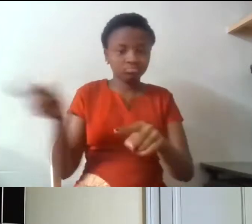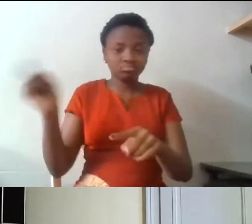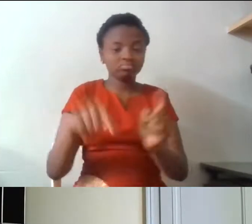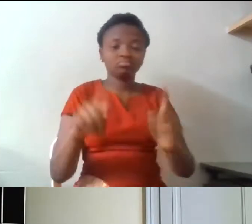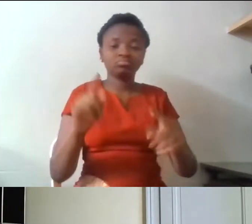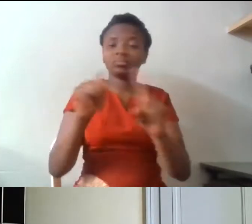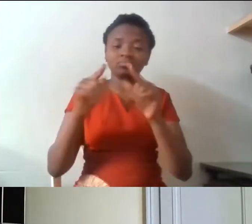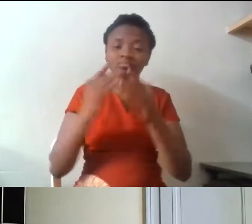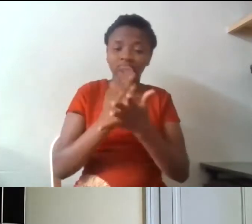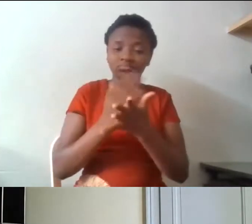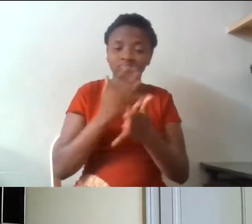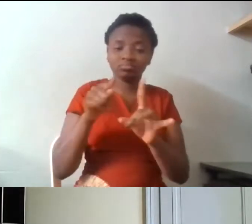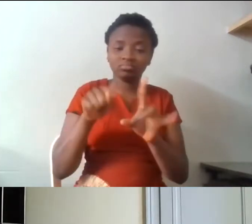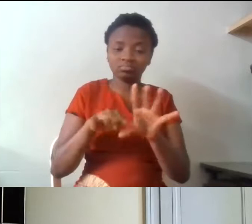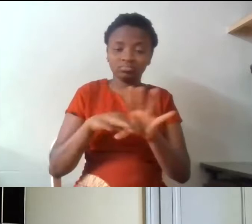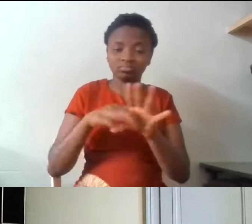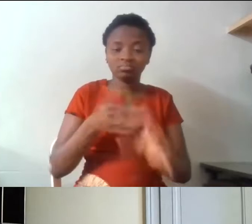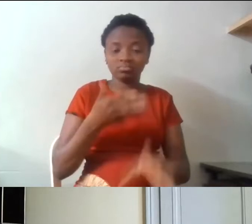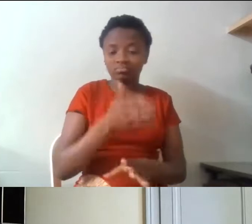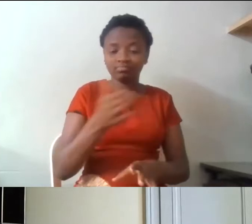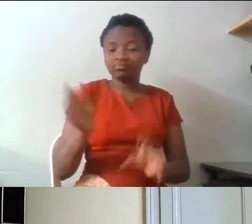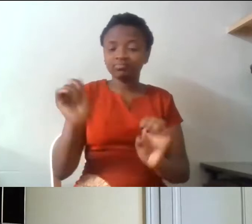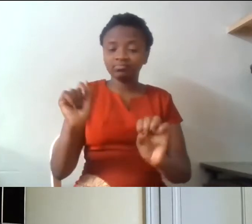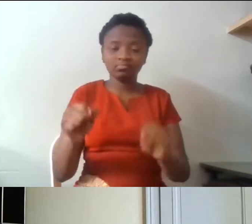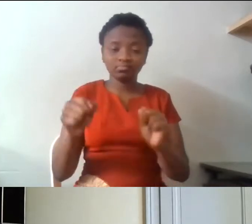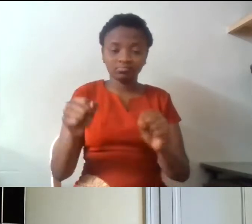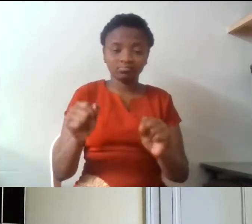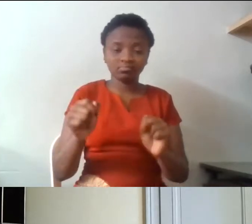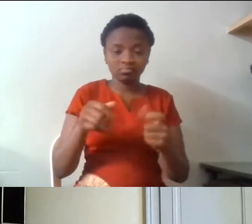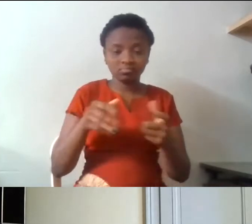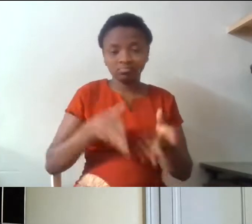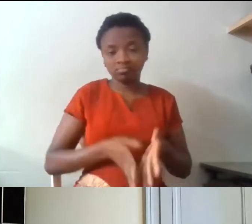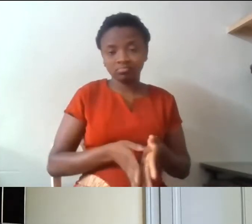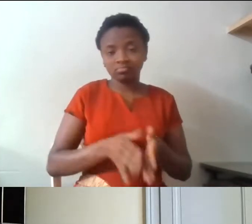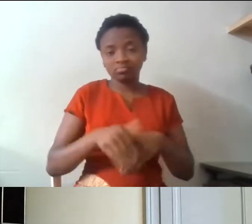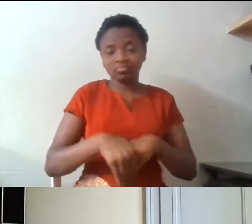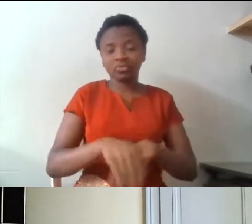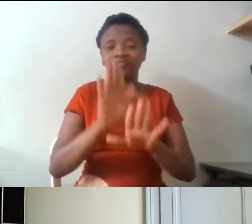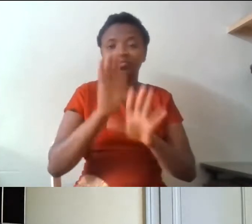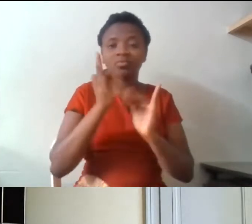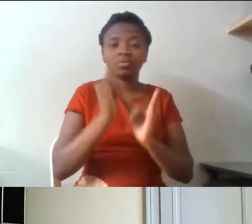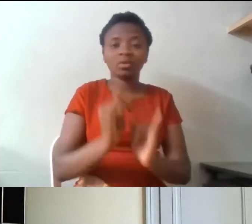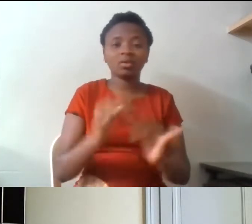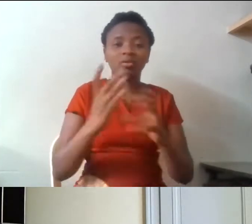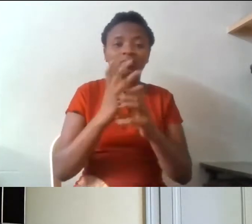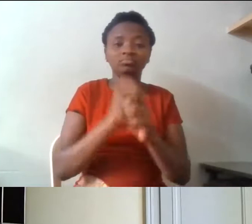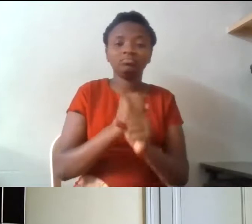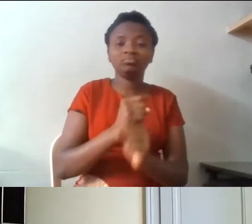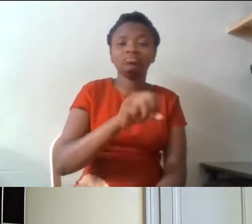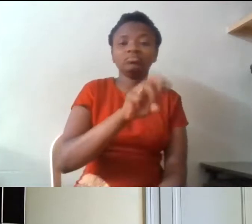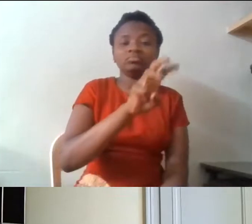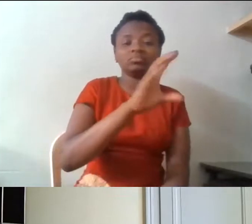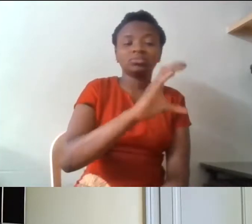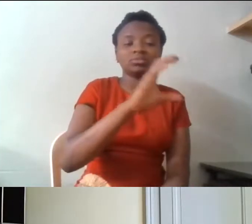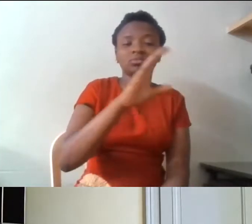member associations agreed to form a new federated entity called CBM Global Disability Inclusion, and